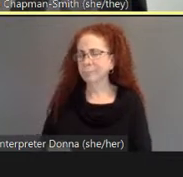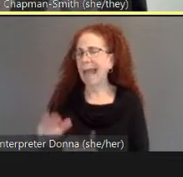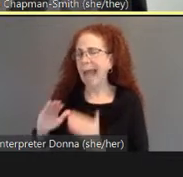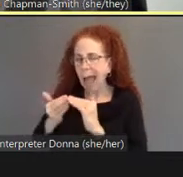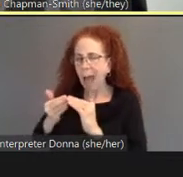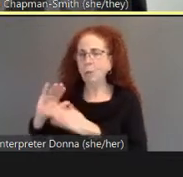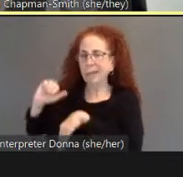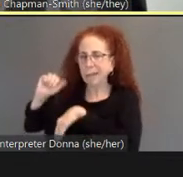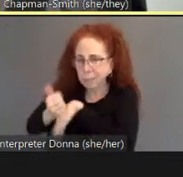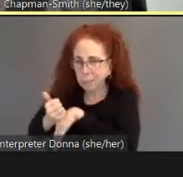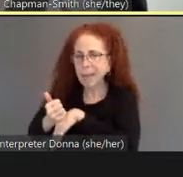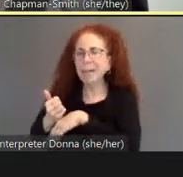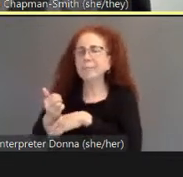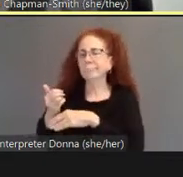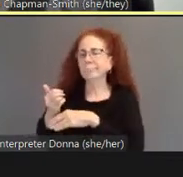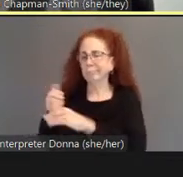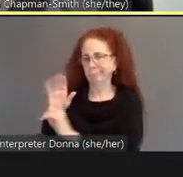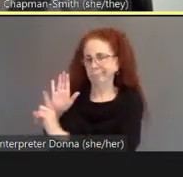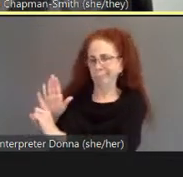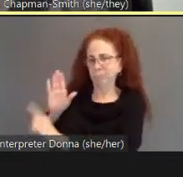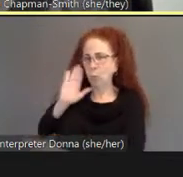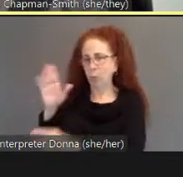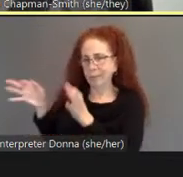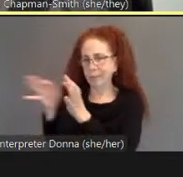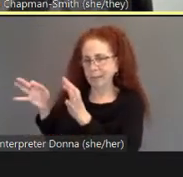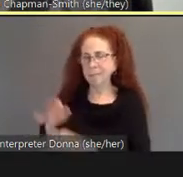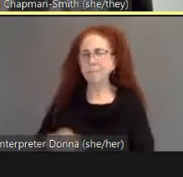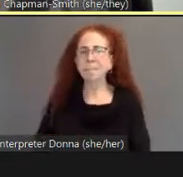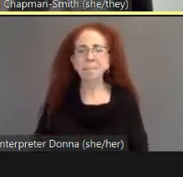implementation in the next part of presentation.